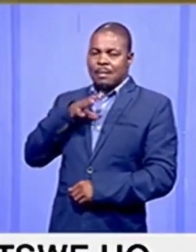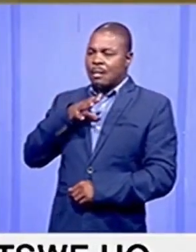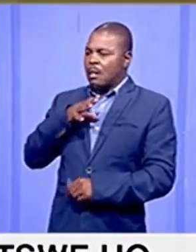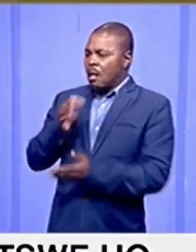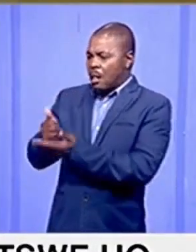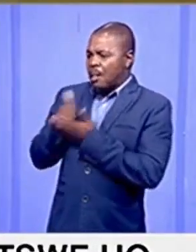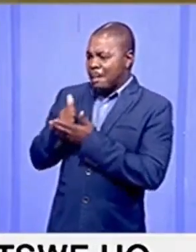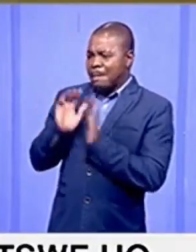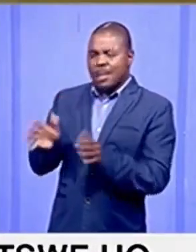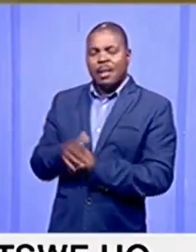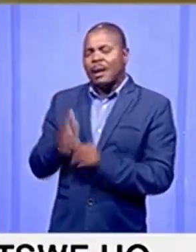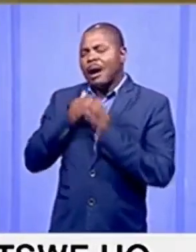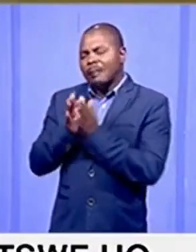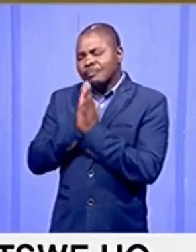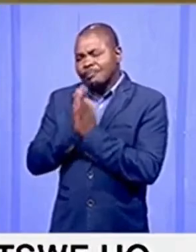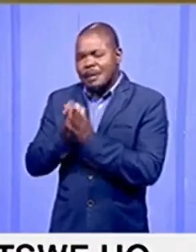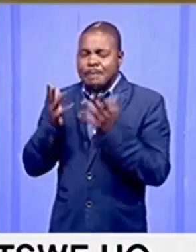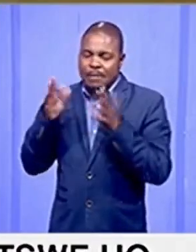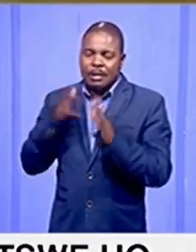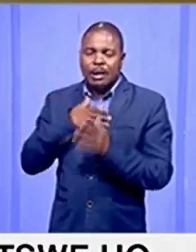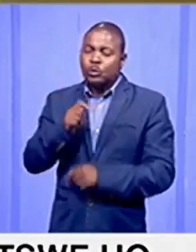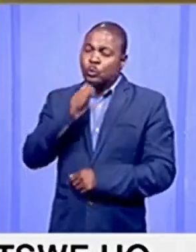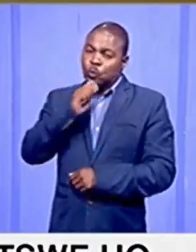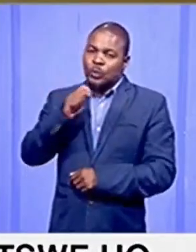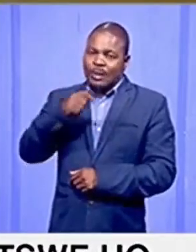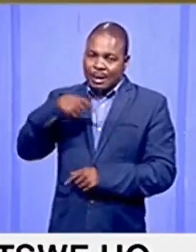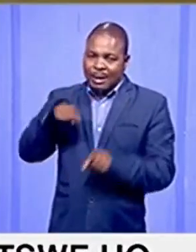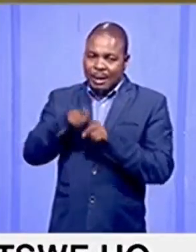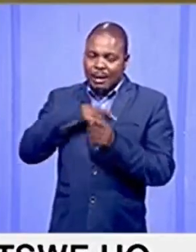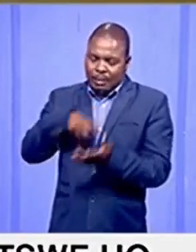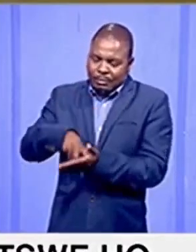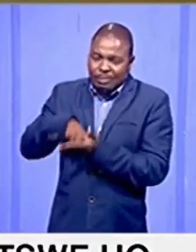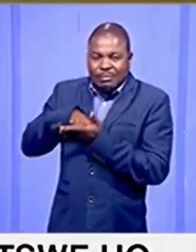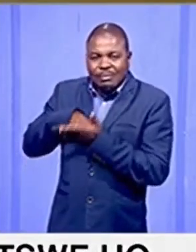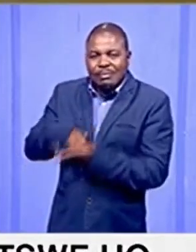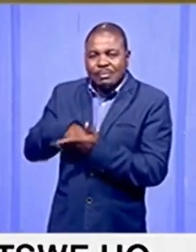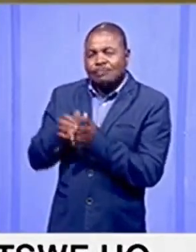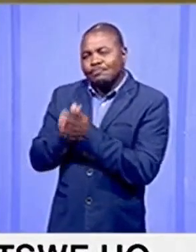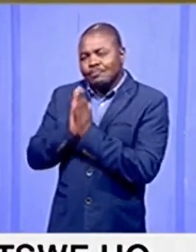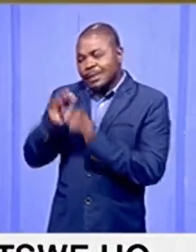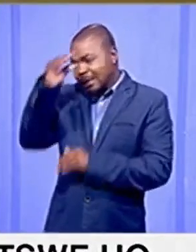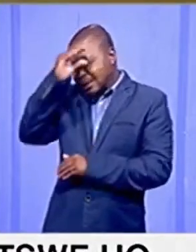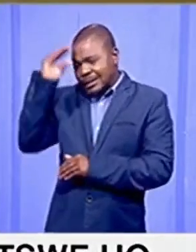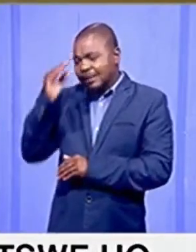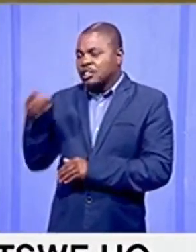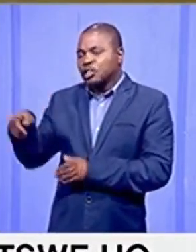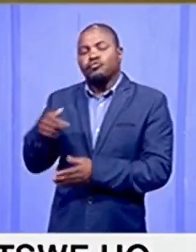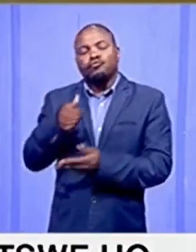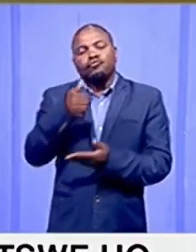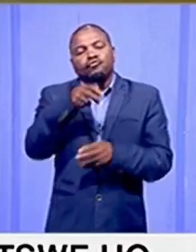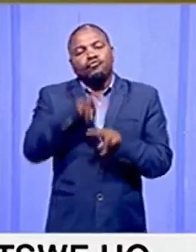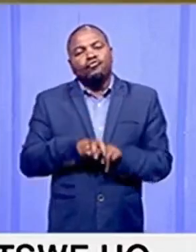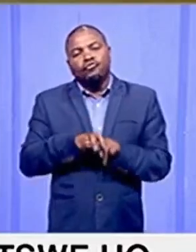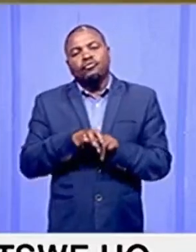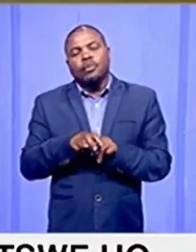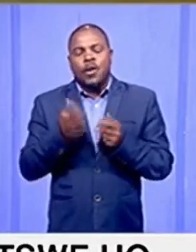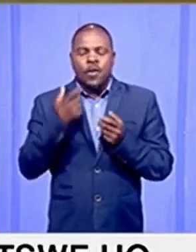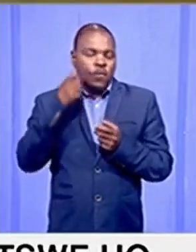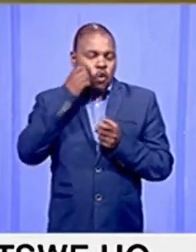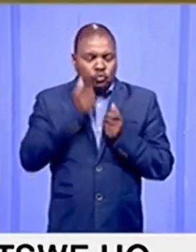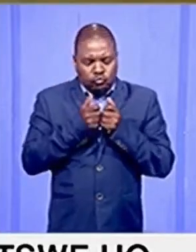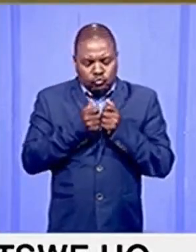us. I begged, I literally begged. I was literally on my knees begging the sisters. They were just sitting there playing with their